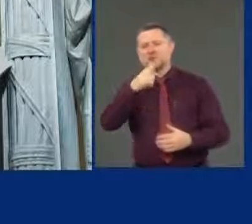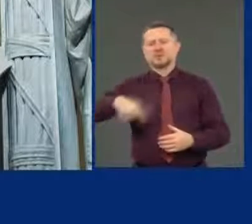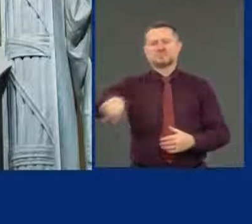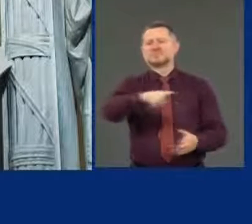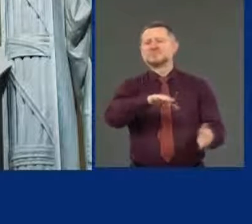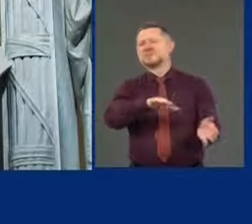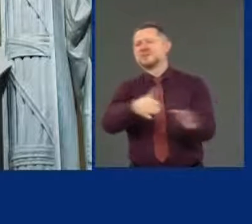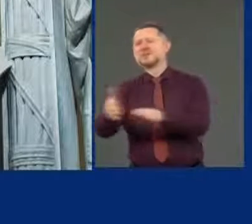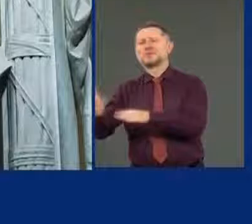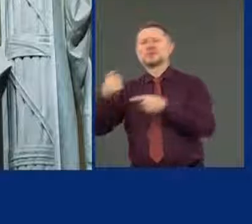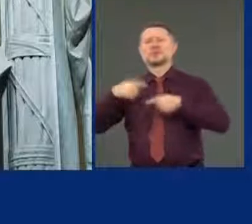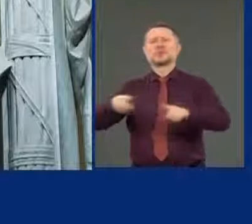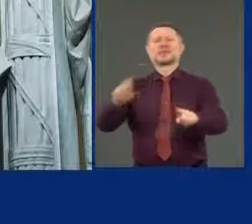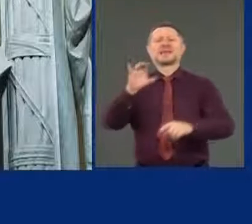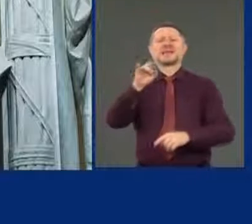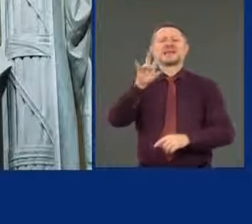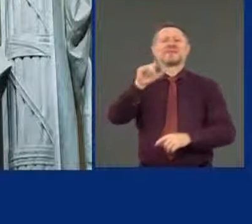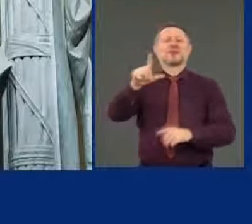in the Civil War.